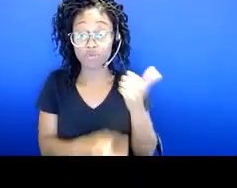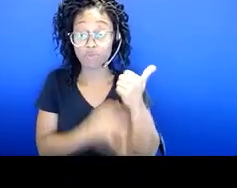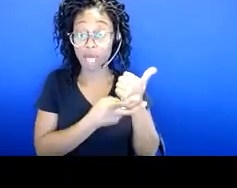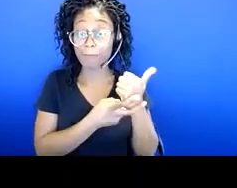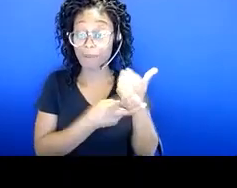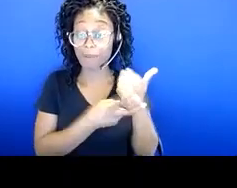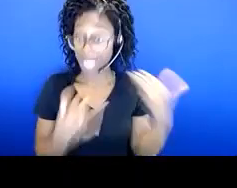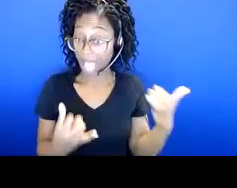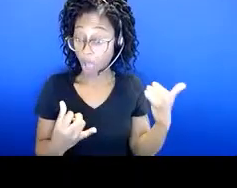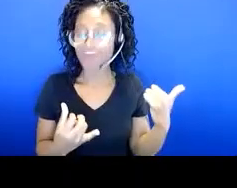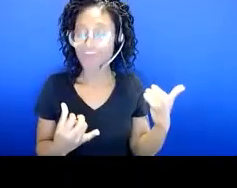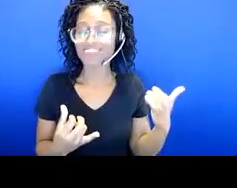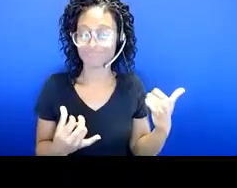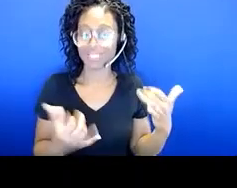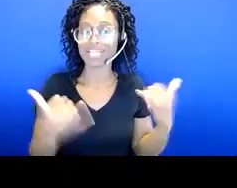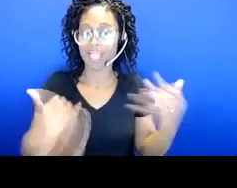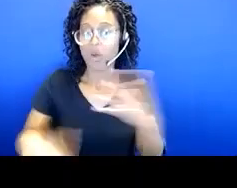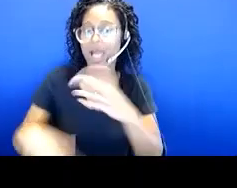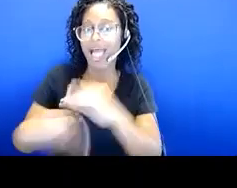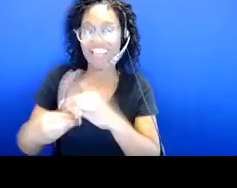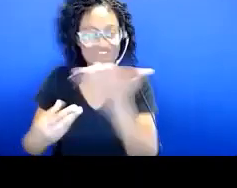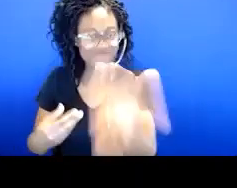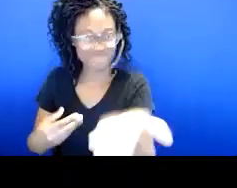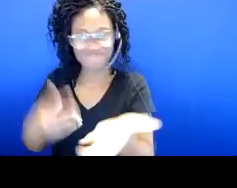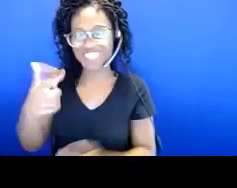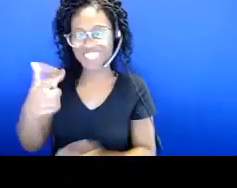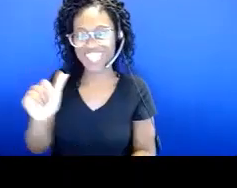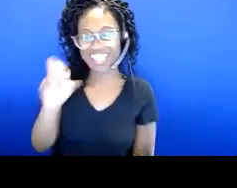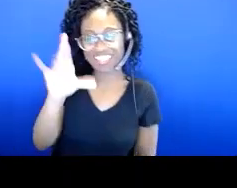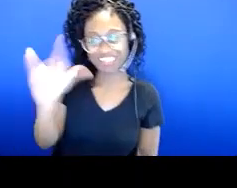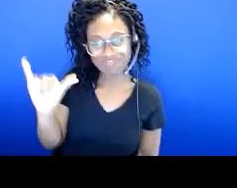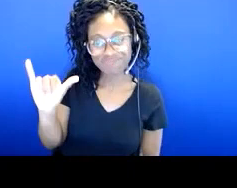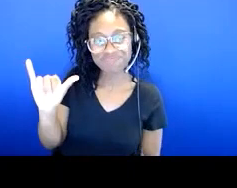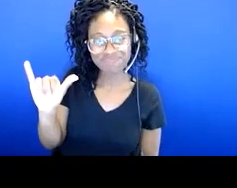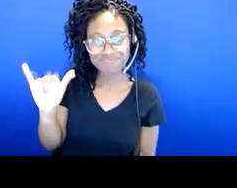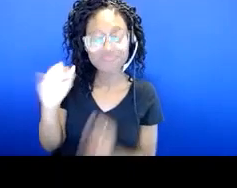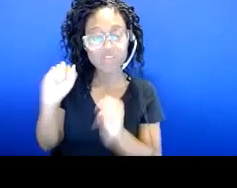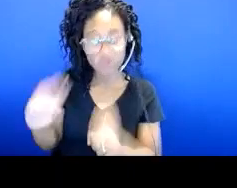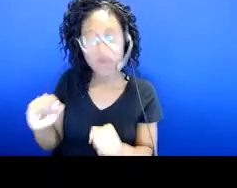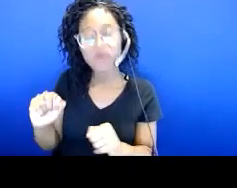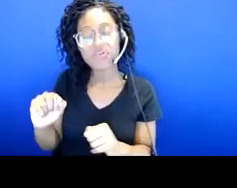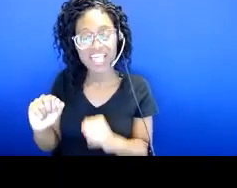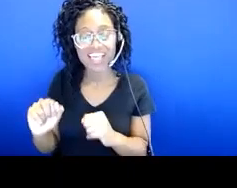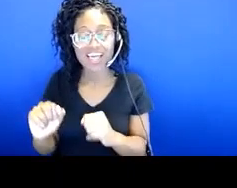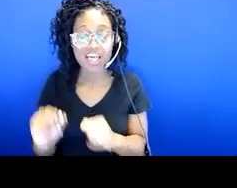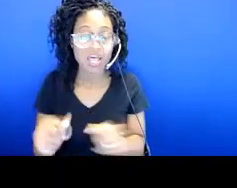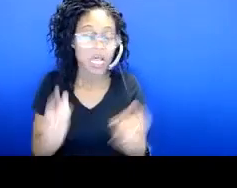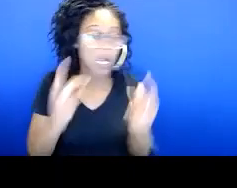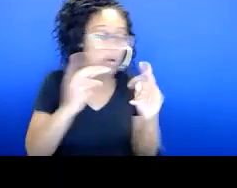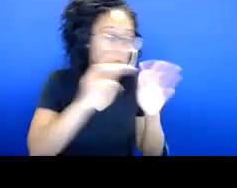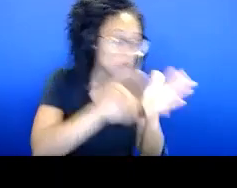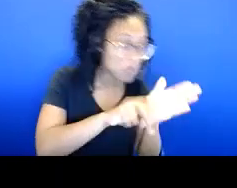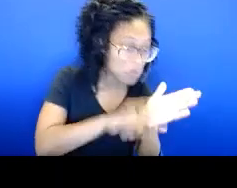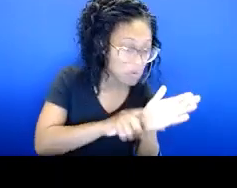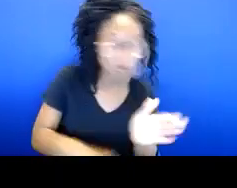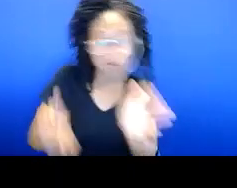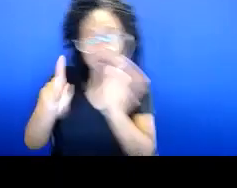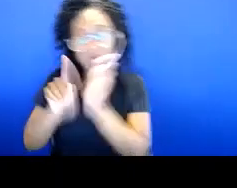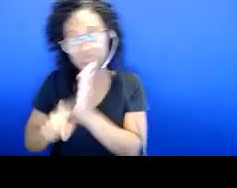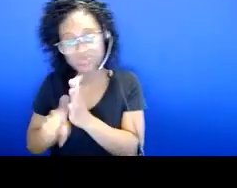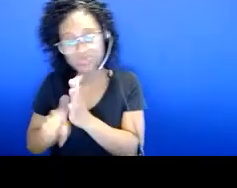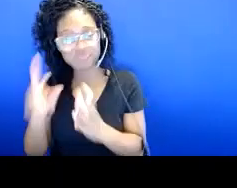are two ways of engaging with scholarly content. This being